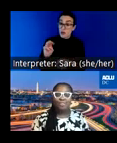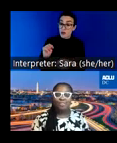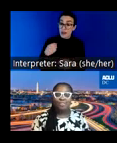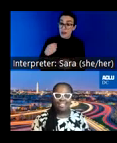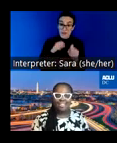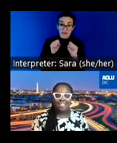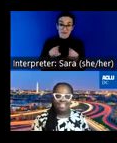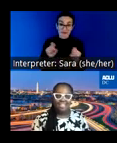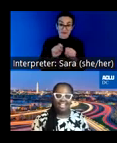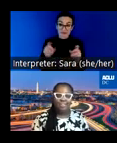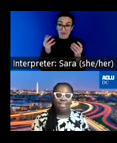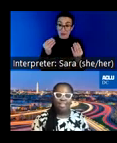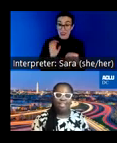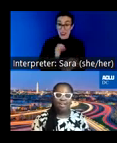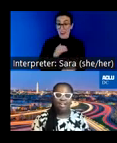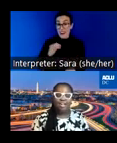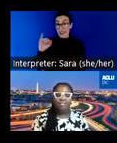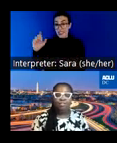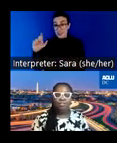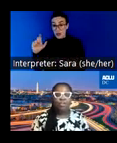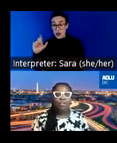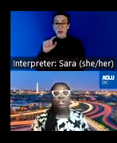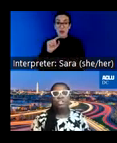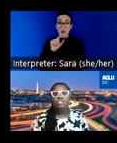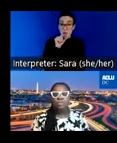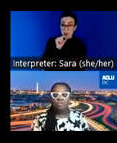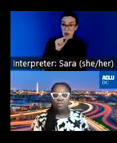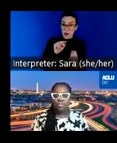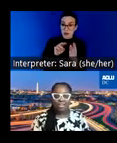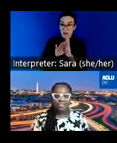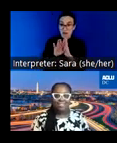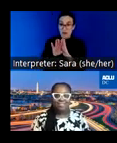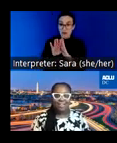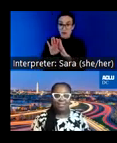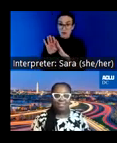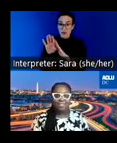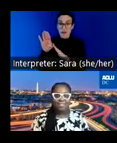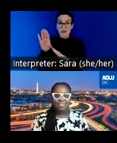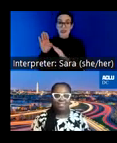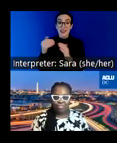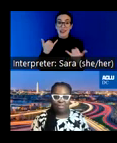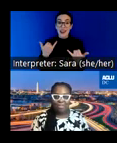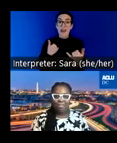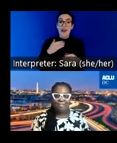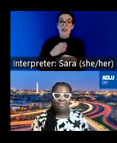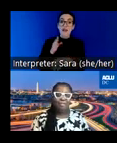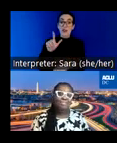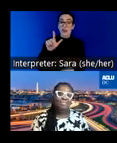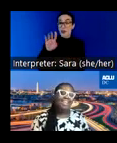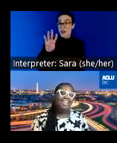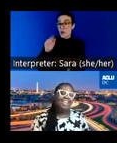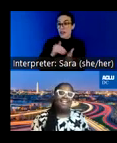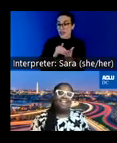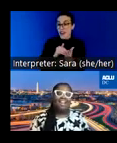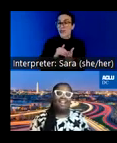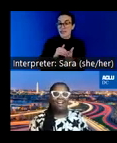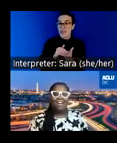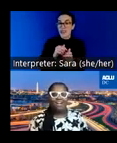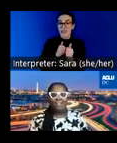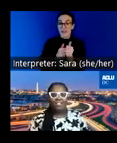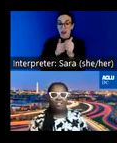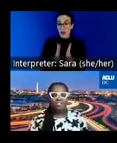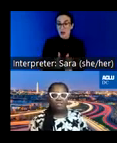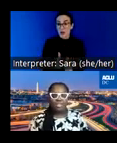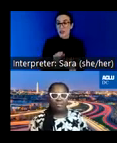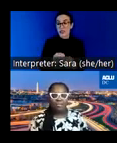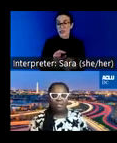has grown steadily, and we now have over 24,000 followers across the social media platforms.